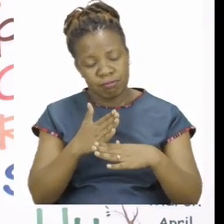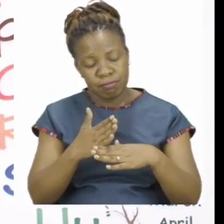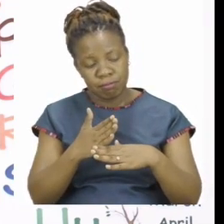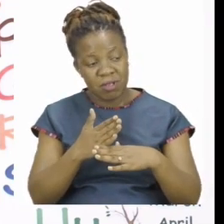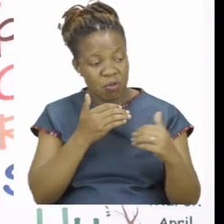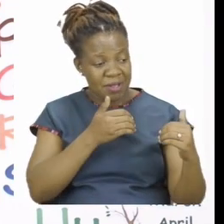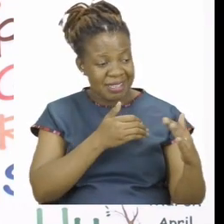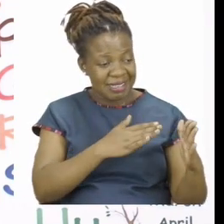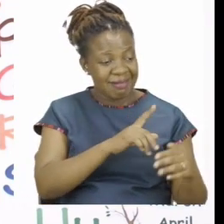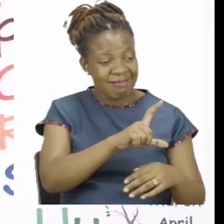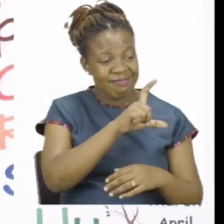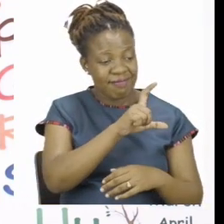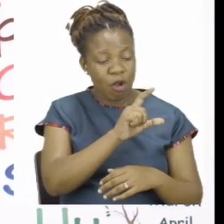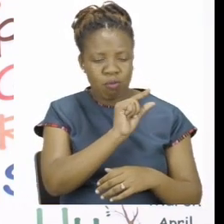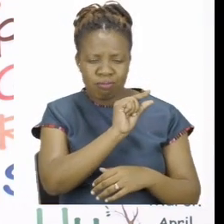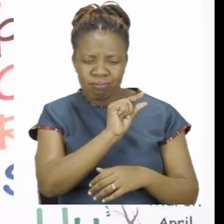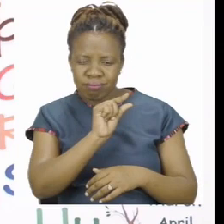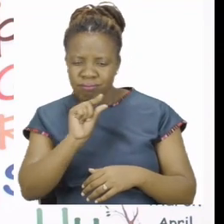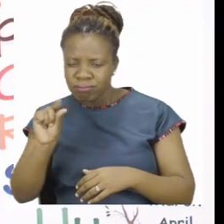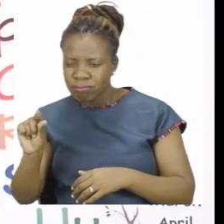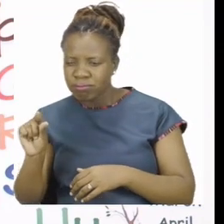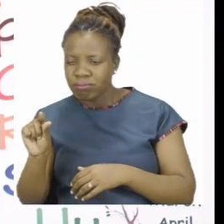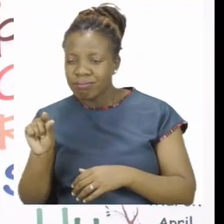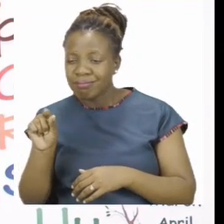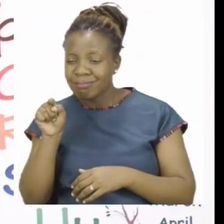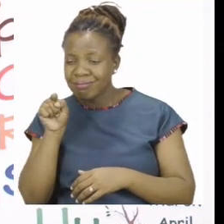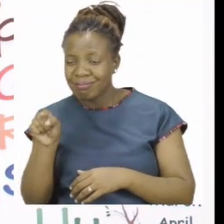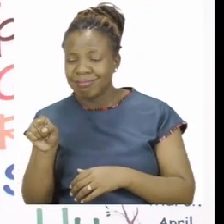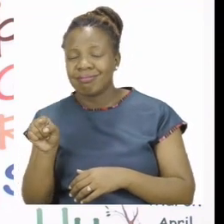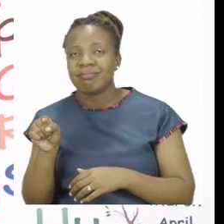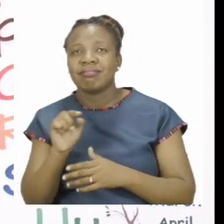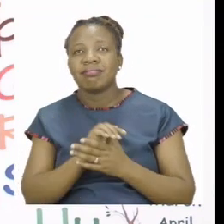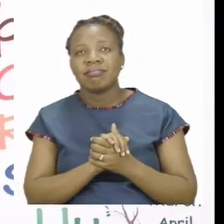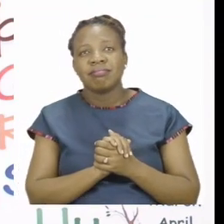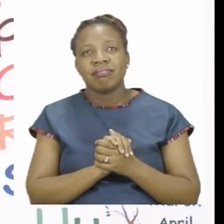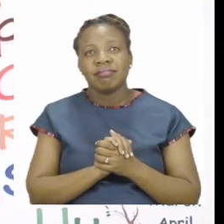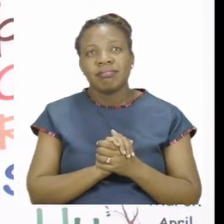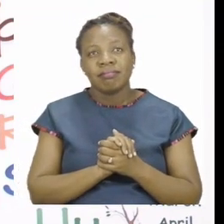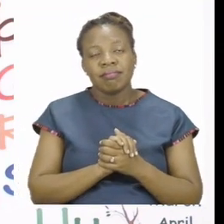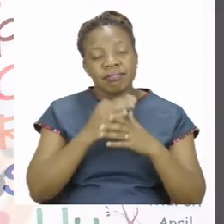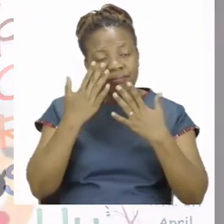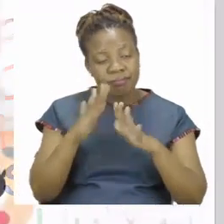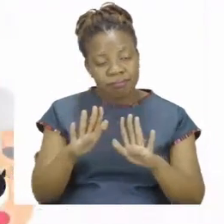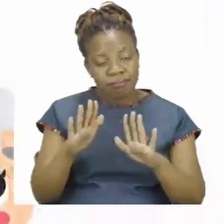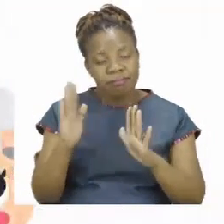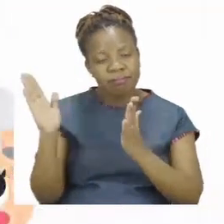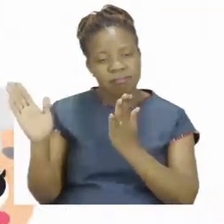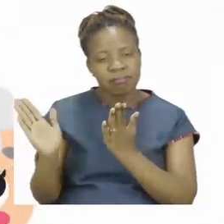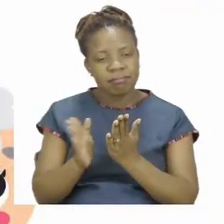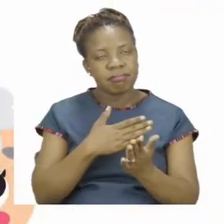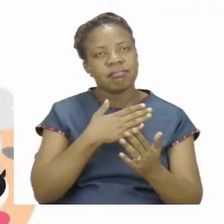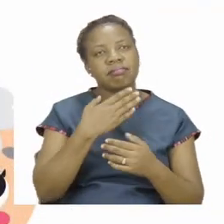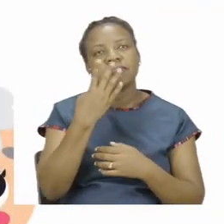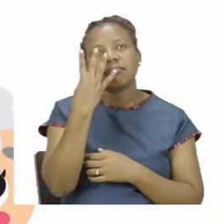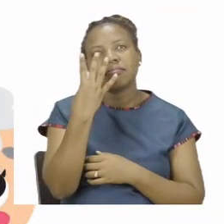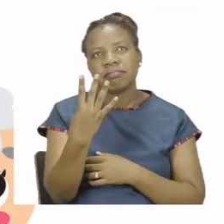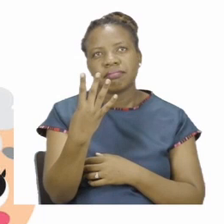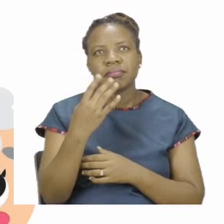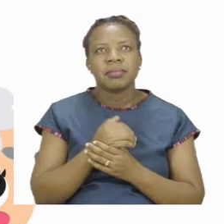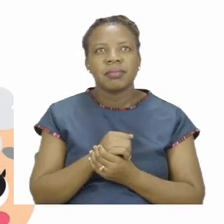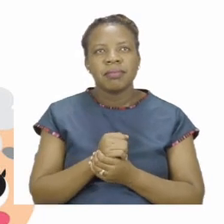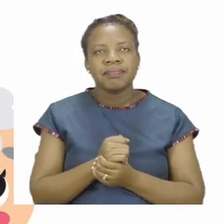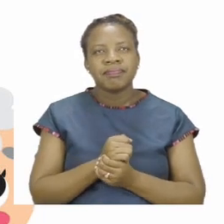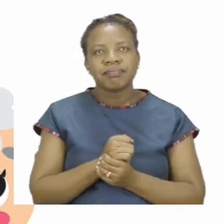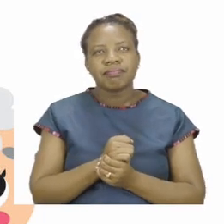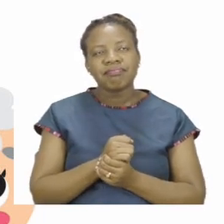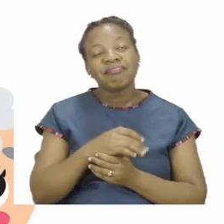stop. When you're done with that one, you can move on to the next page, page 4. On page 4, we